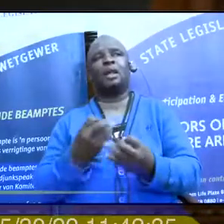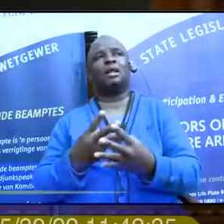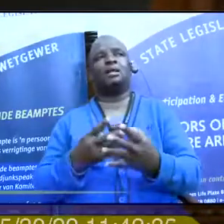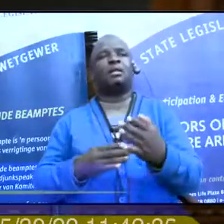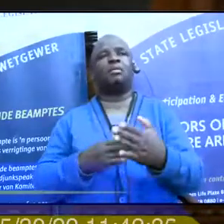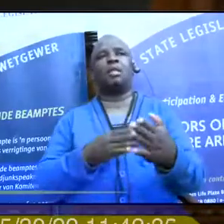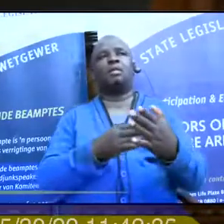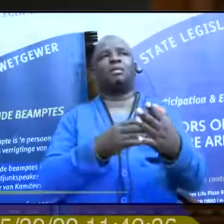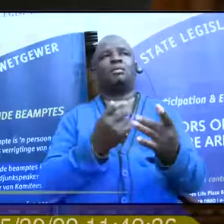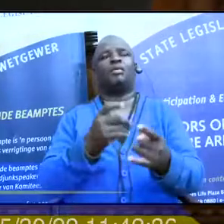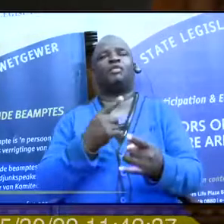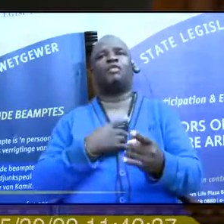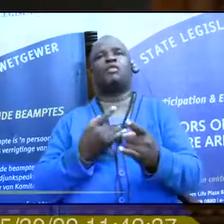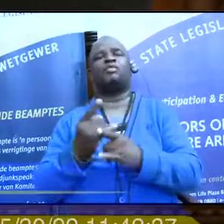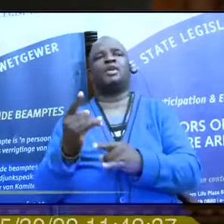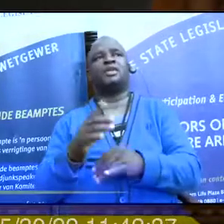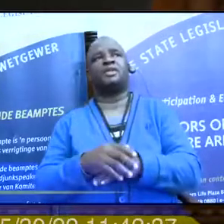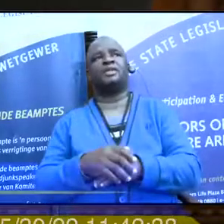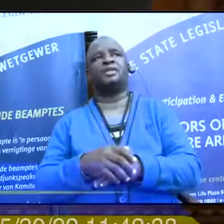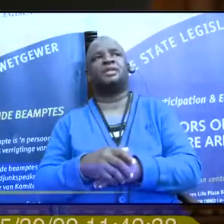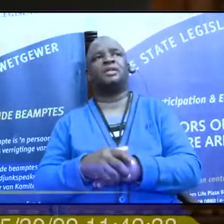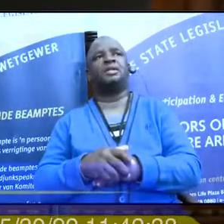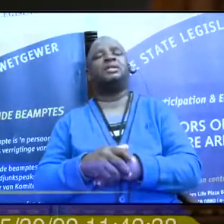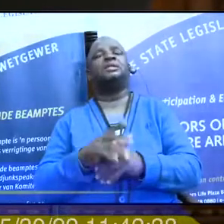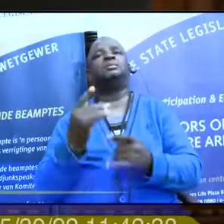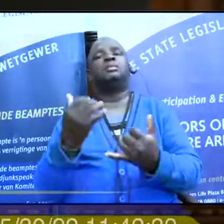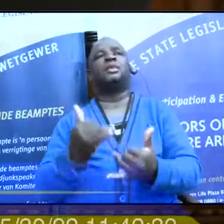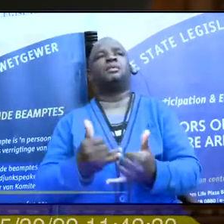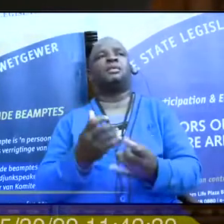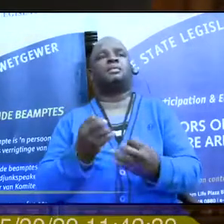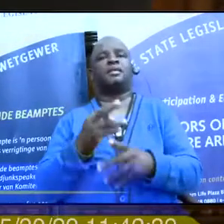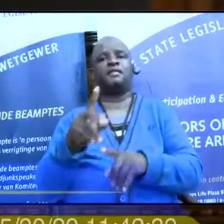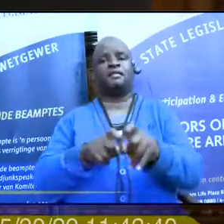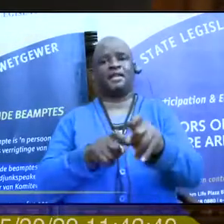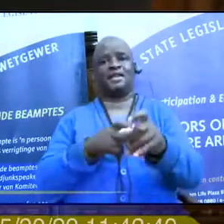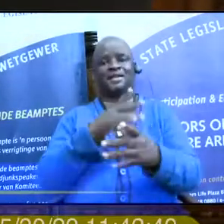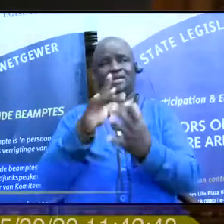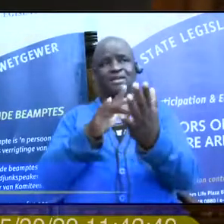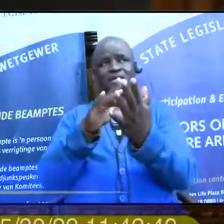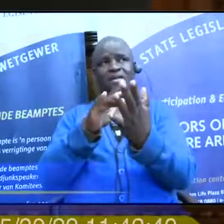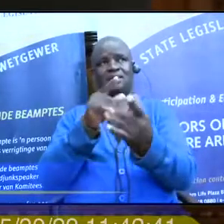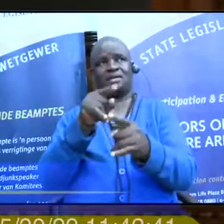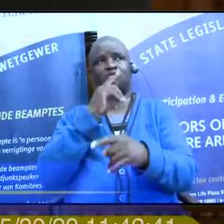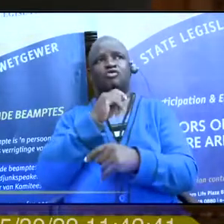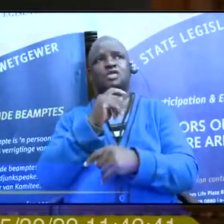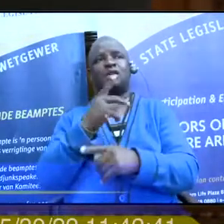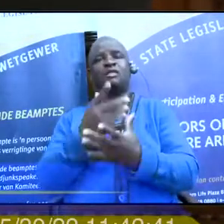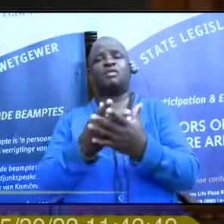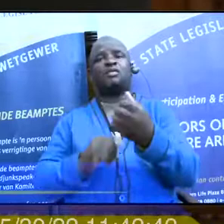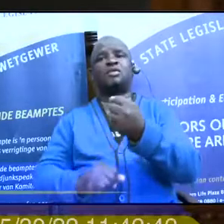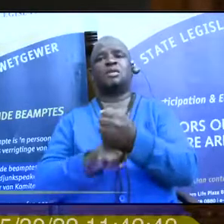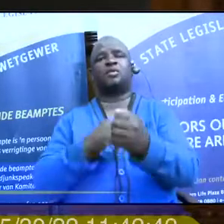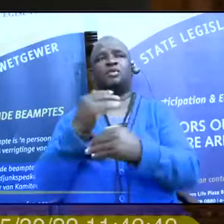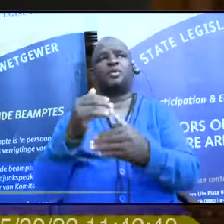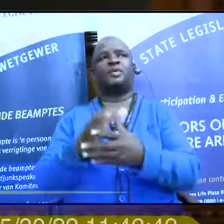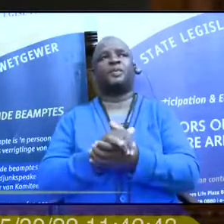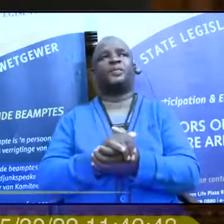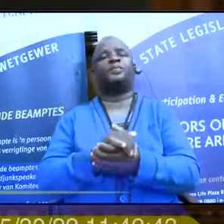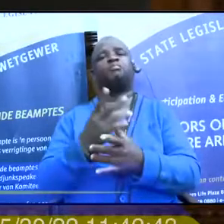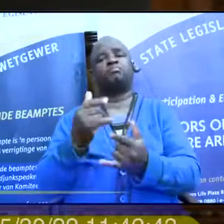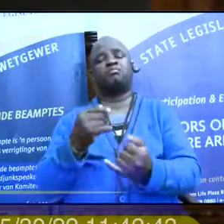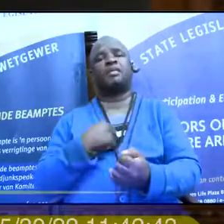if social partners do not use these institutions to support this process so honourable speaker as i